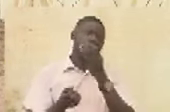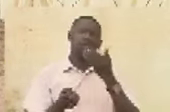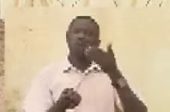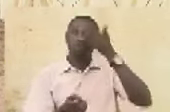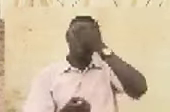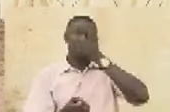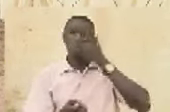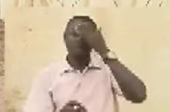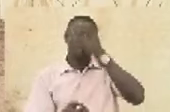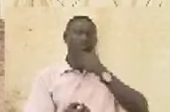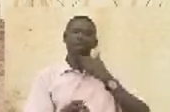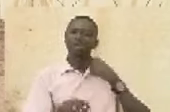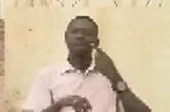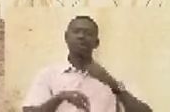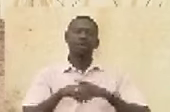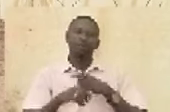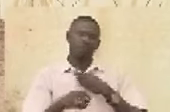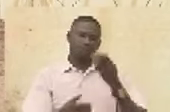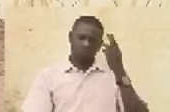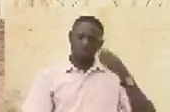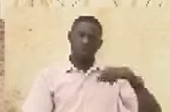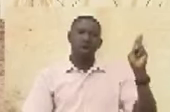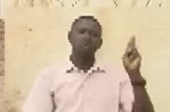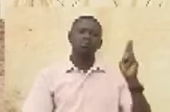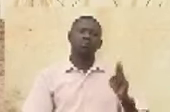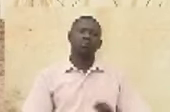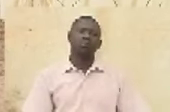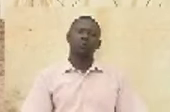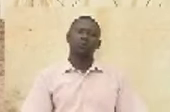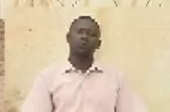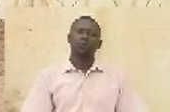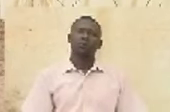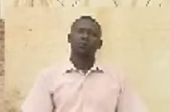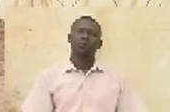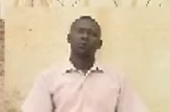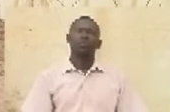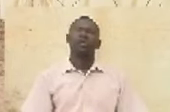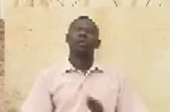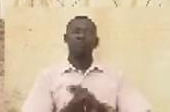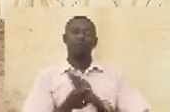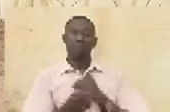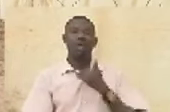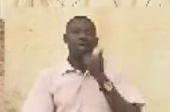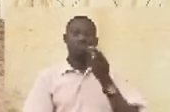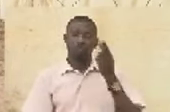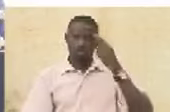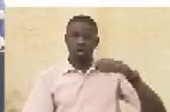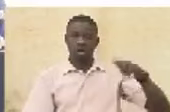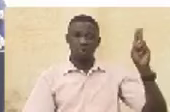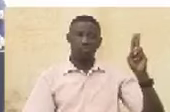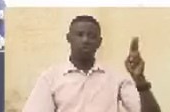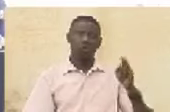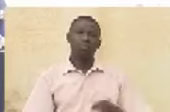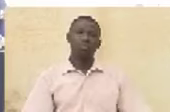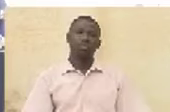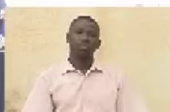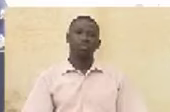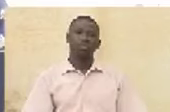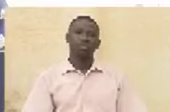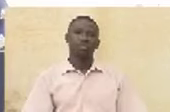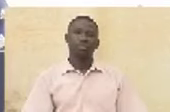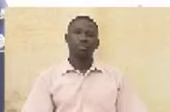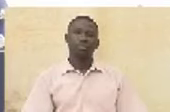and that's the time when they'll tell you to go out. Before you are asked to go out, yanni ba fole pour ye